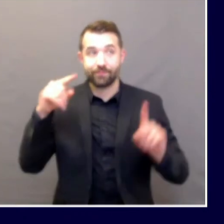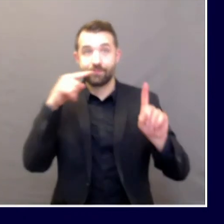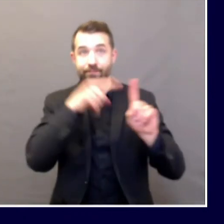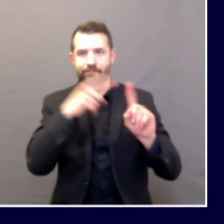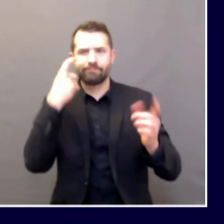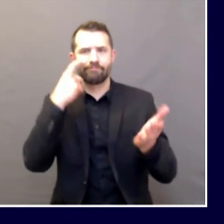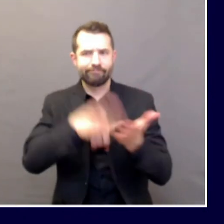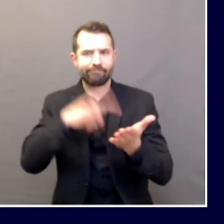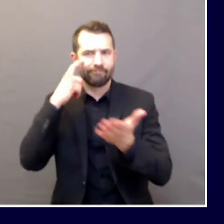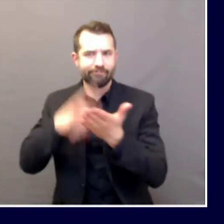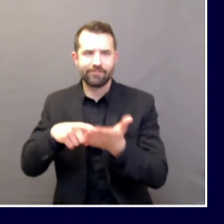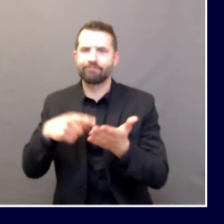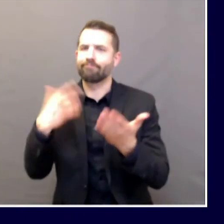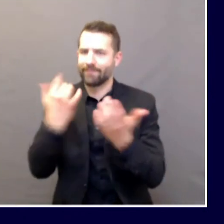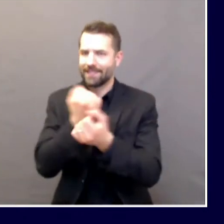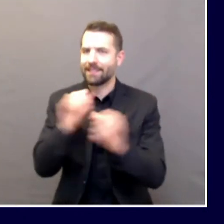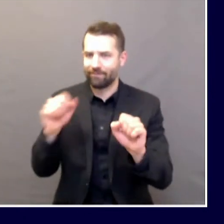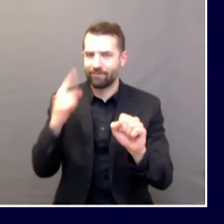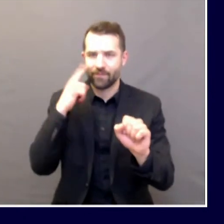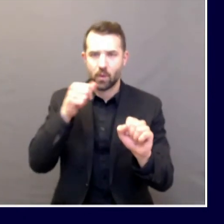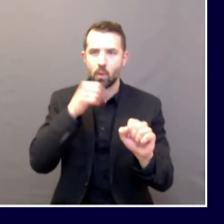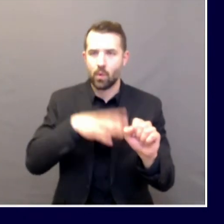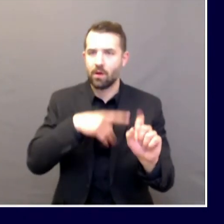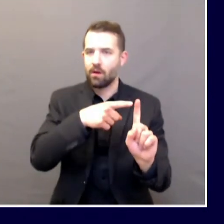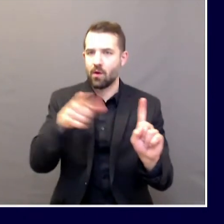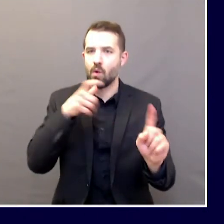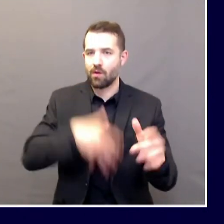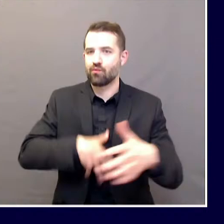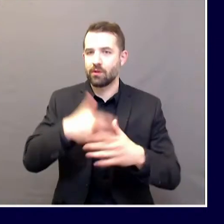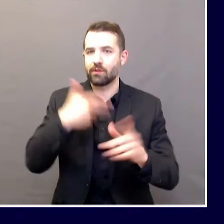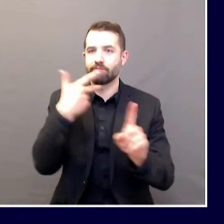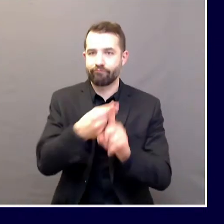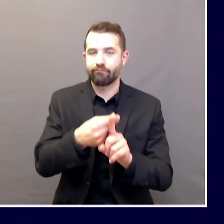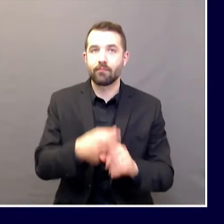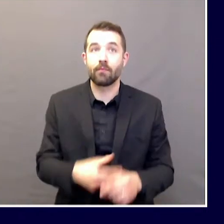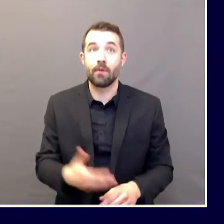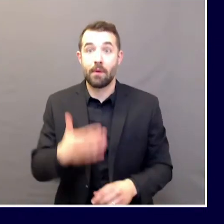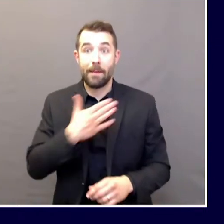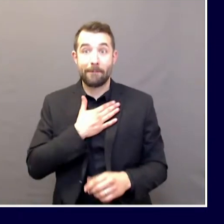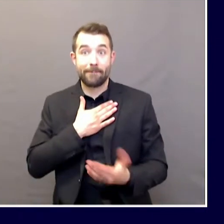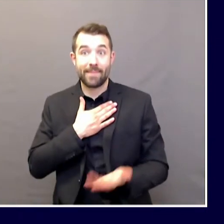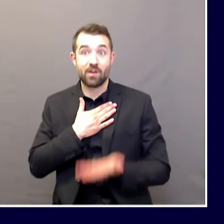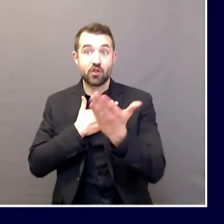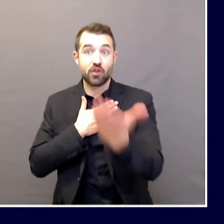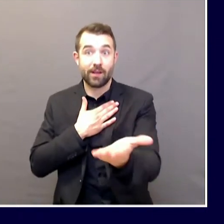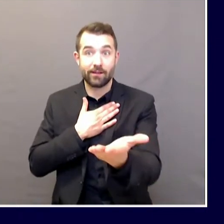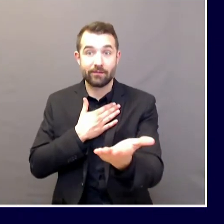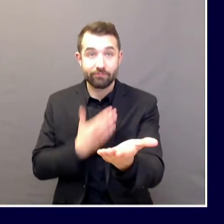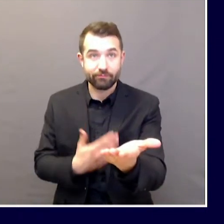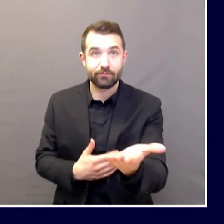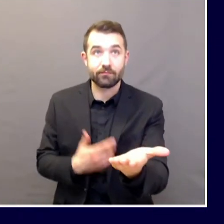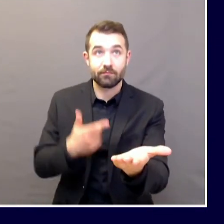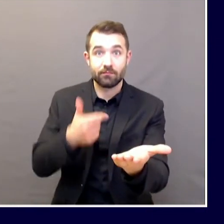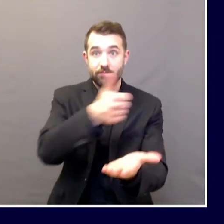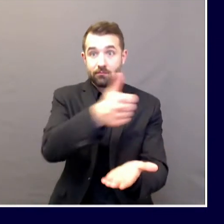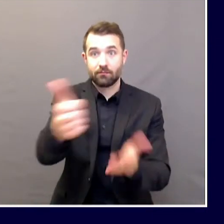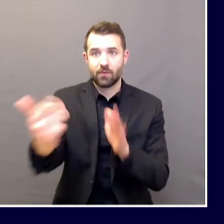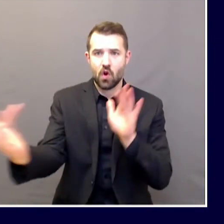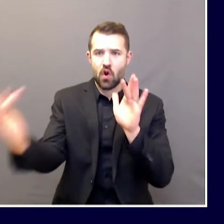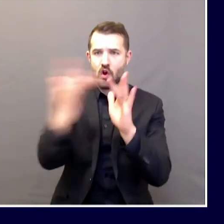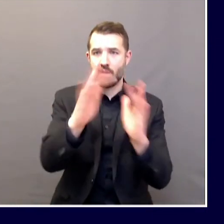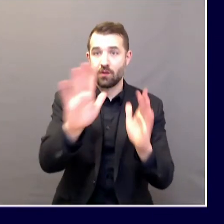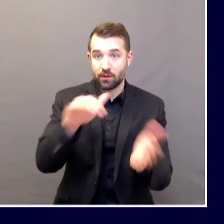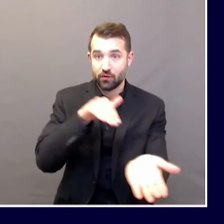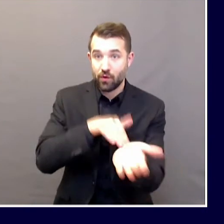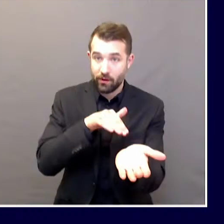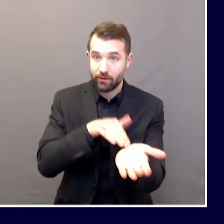pregnant women check in with their doctor to make sure that the vaccine is right for them. There's no reason why it shouldn't be, though. And for those who are